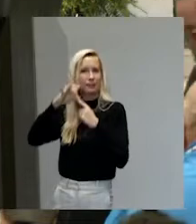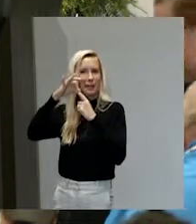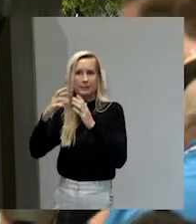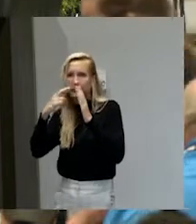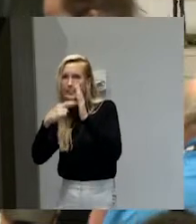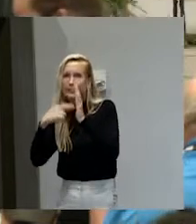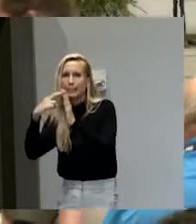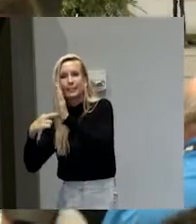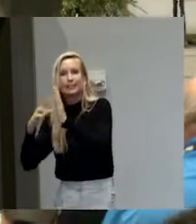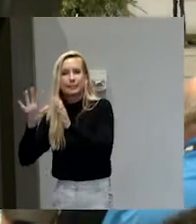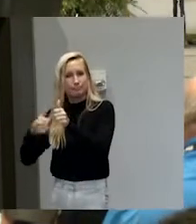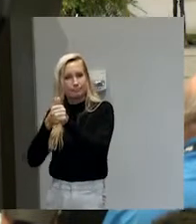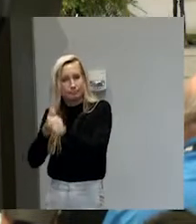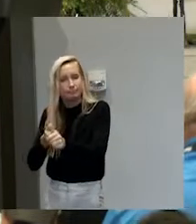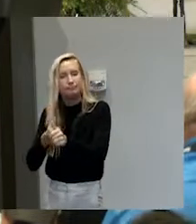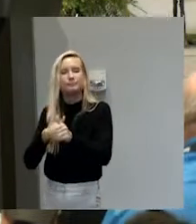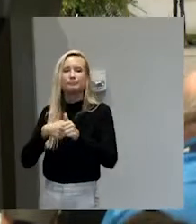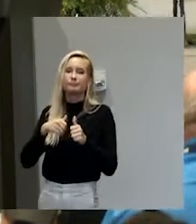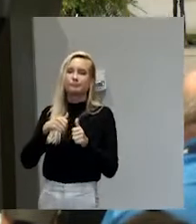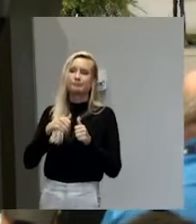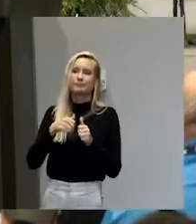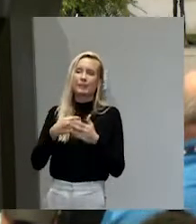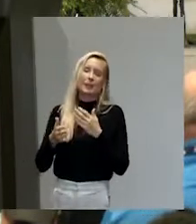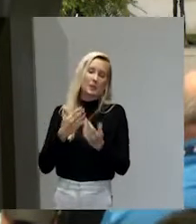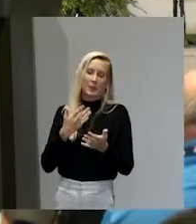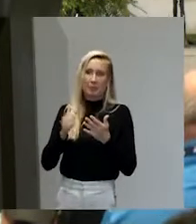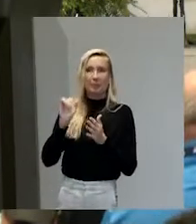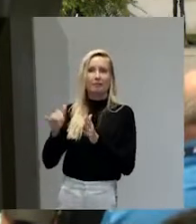kind of journey along that path.